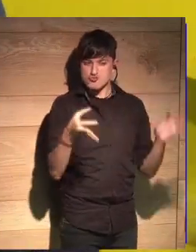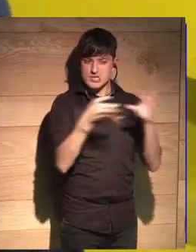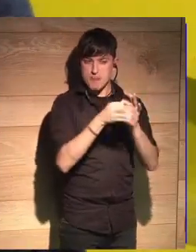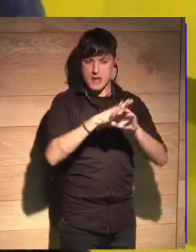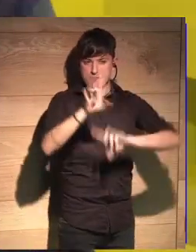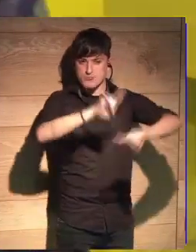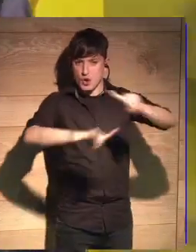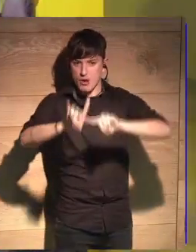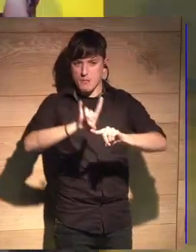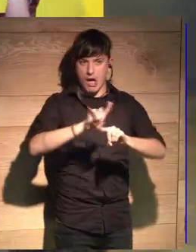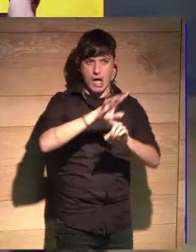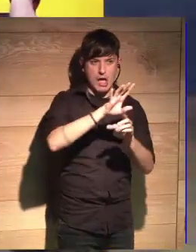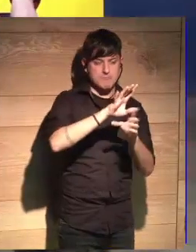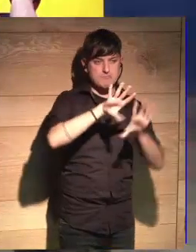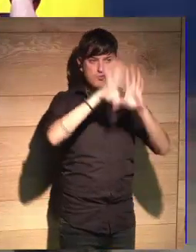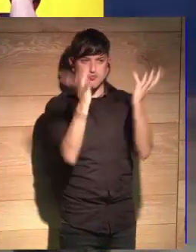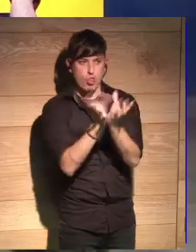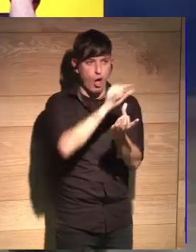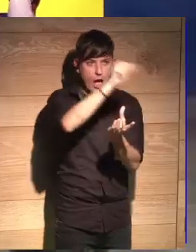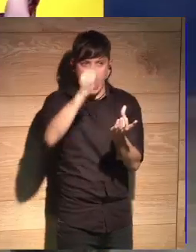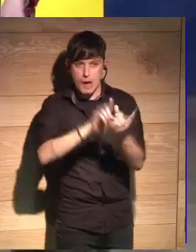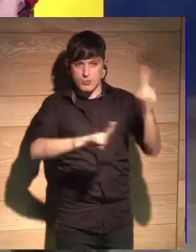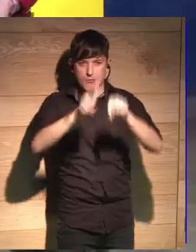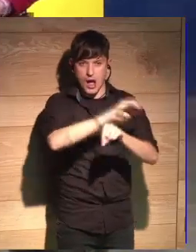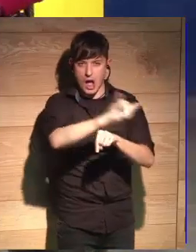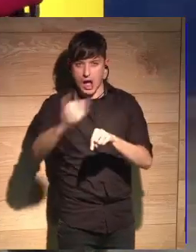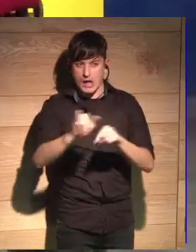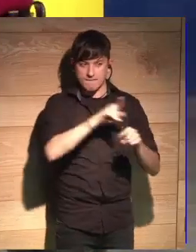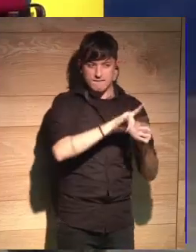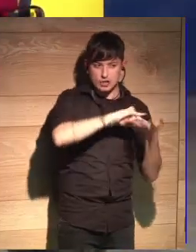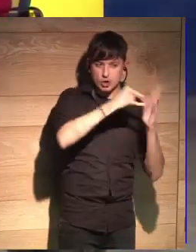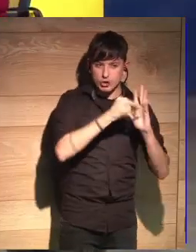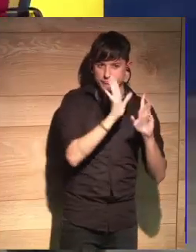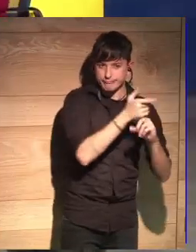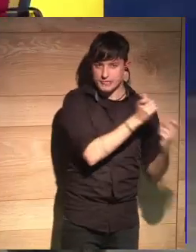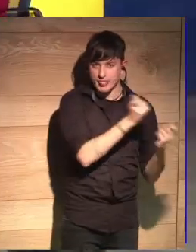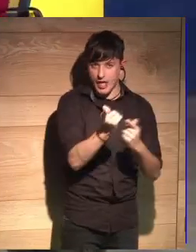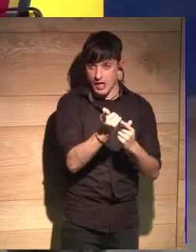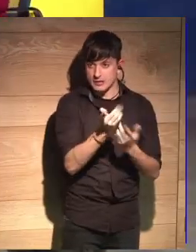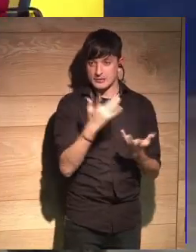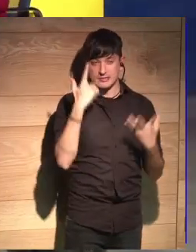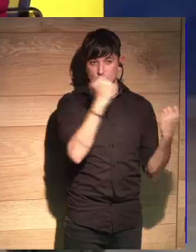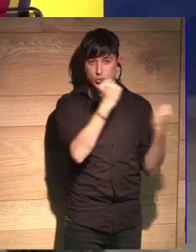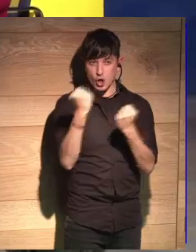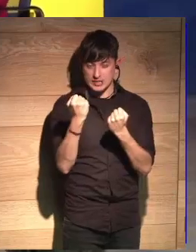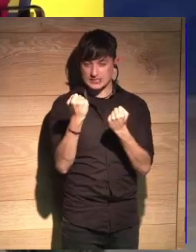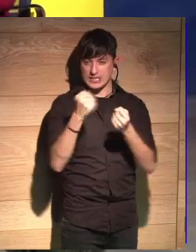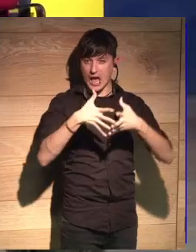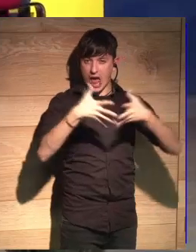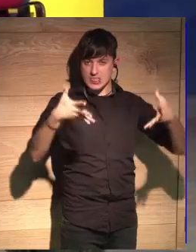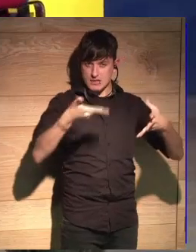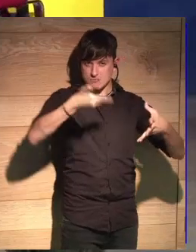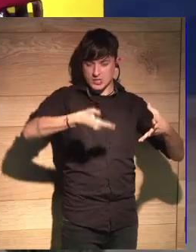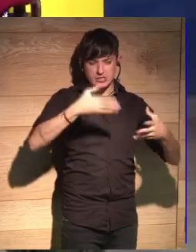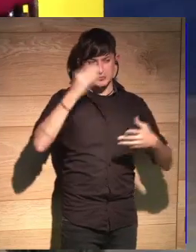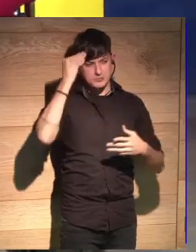What global institutions can help in solving global problems? Fortunately, there are many of them. Yes, there's the United